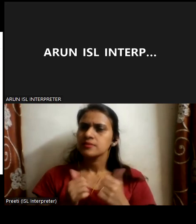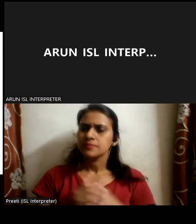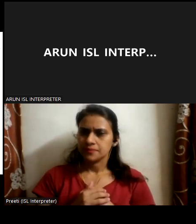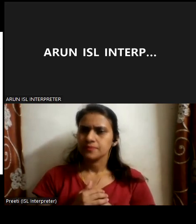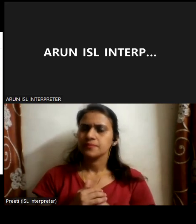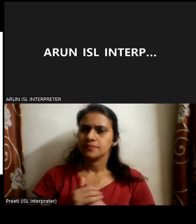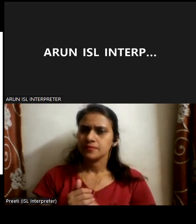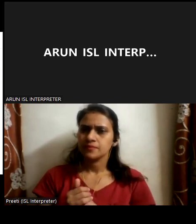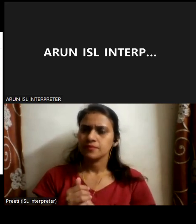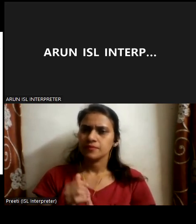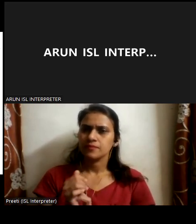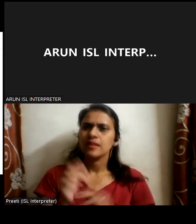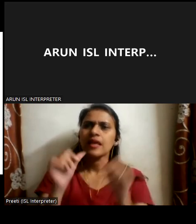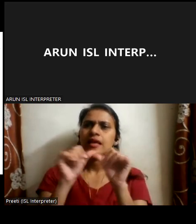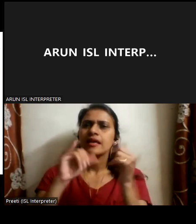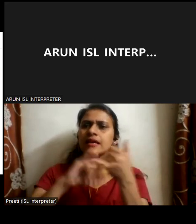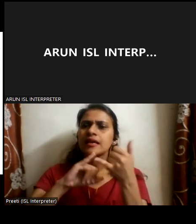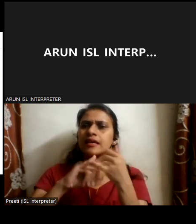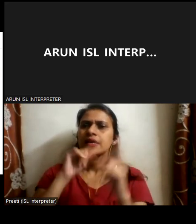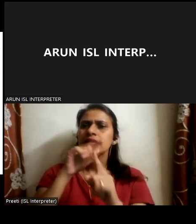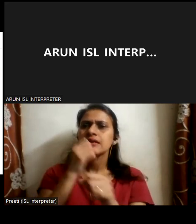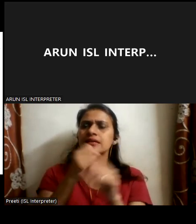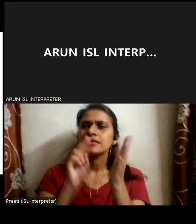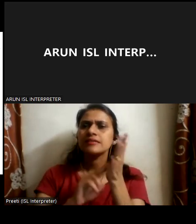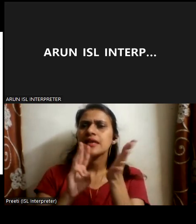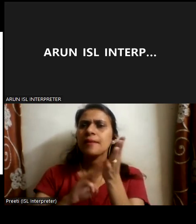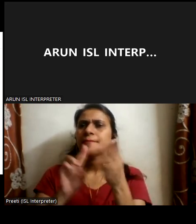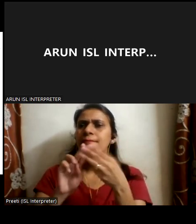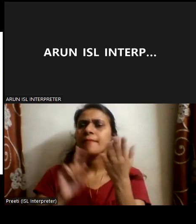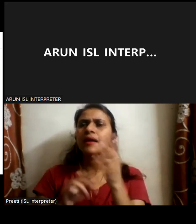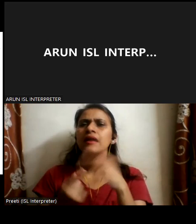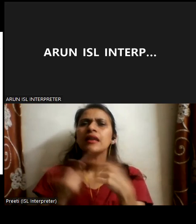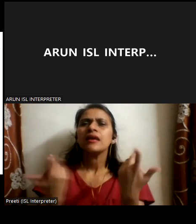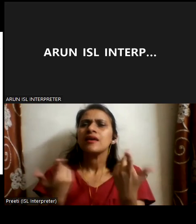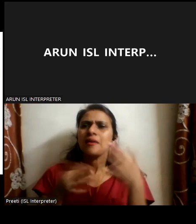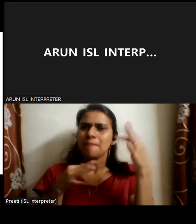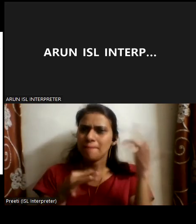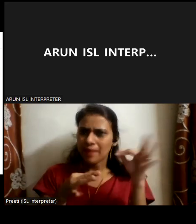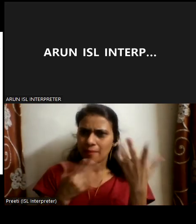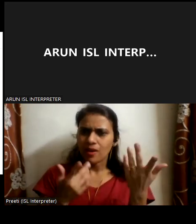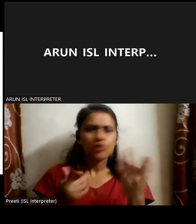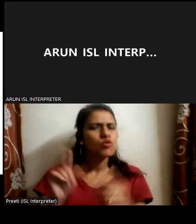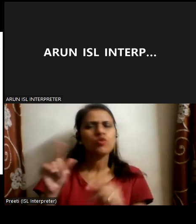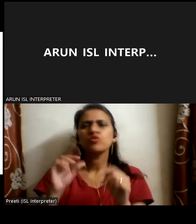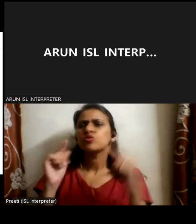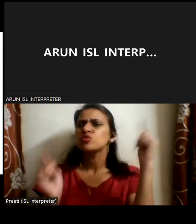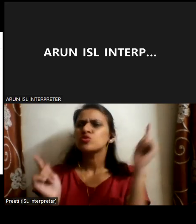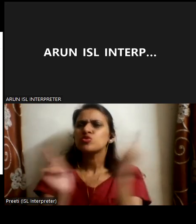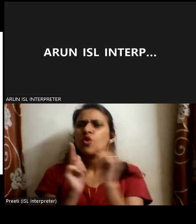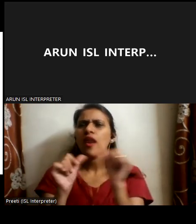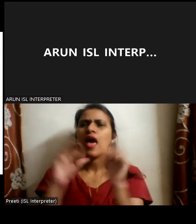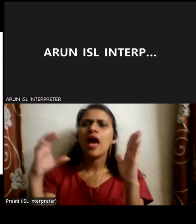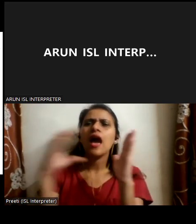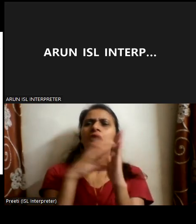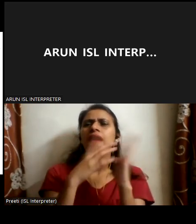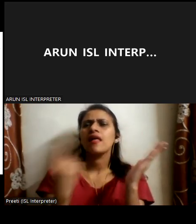what kind of assignment is it? Is it an essay writing or paper writing? I mean, can so you give it? It is a short article writing. It's a short article,